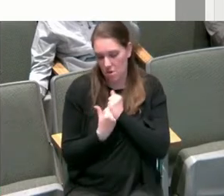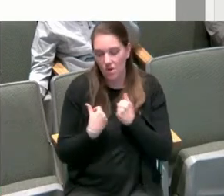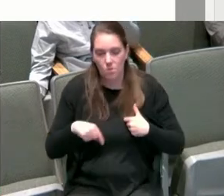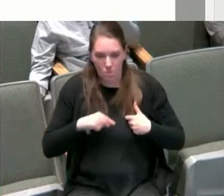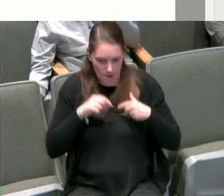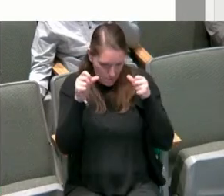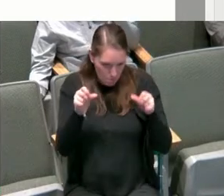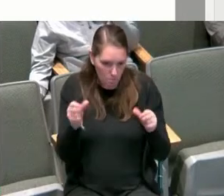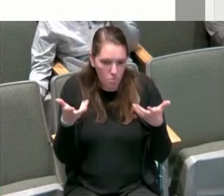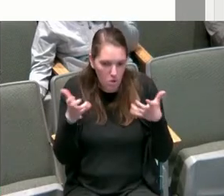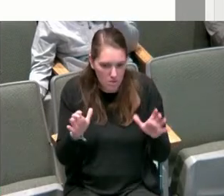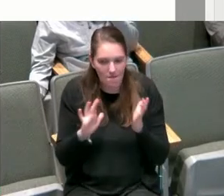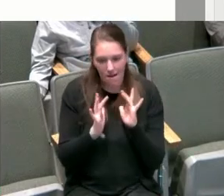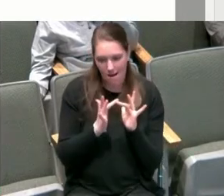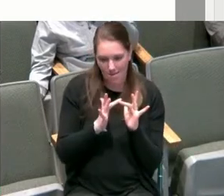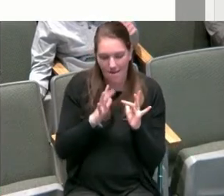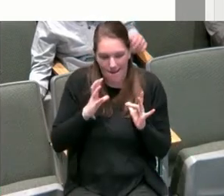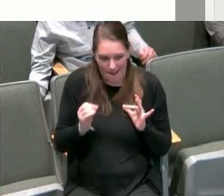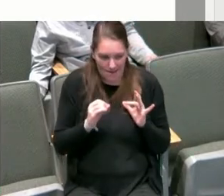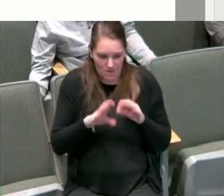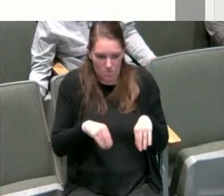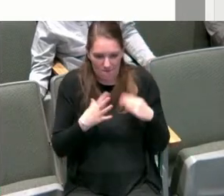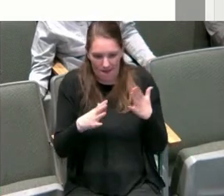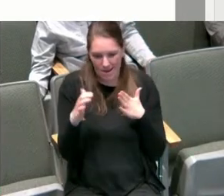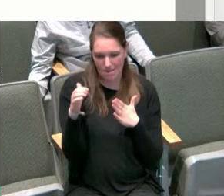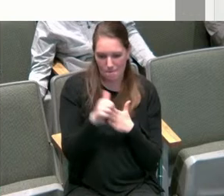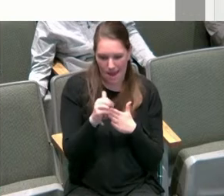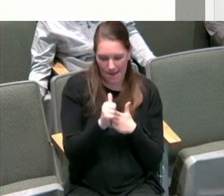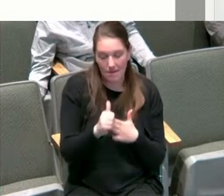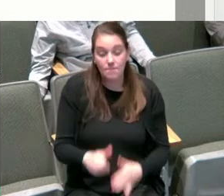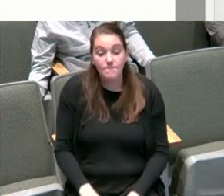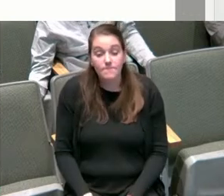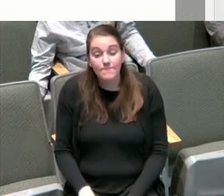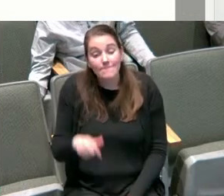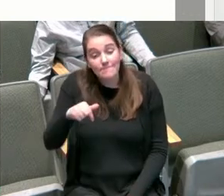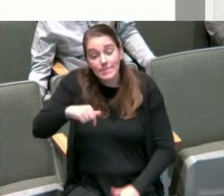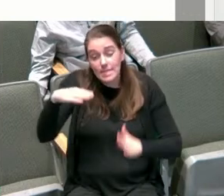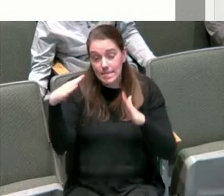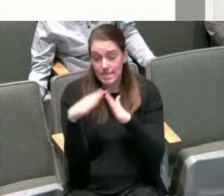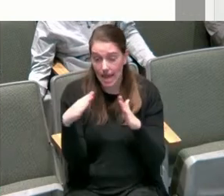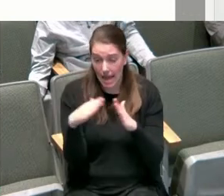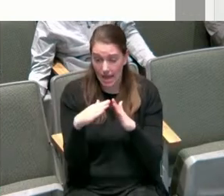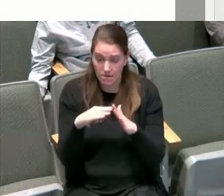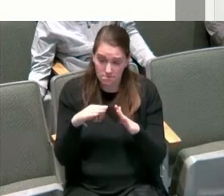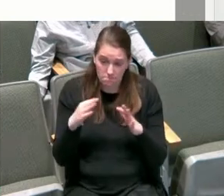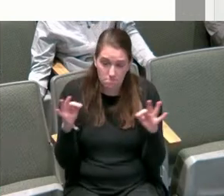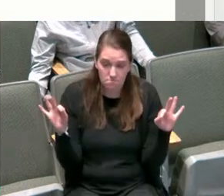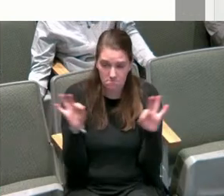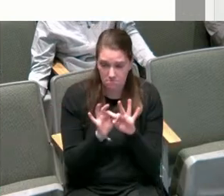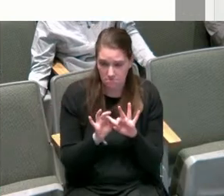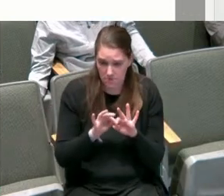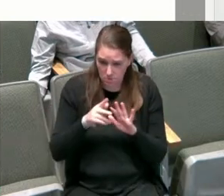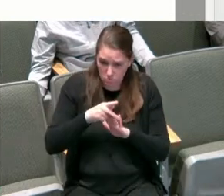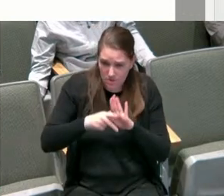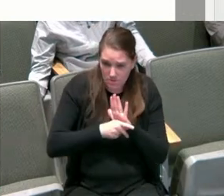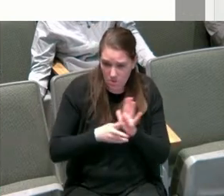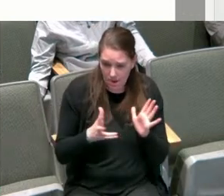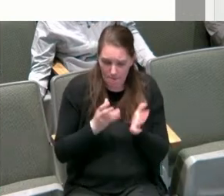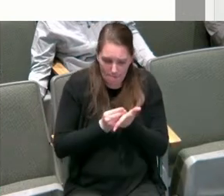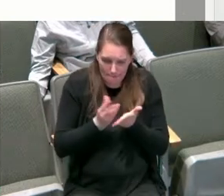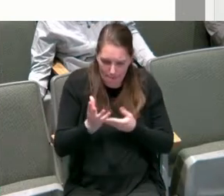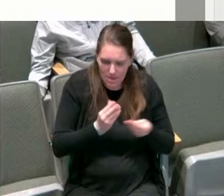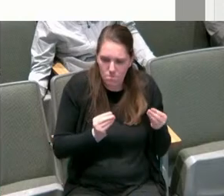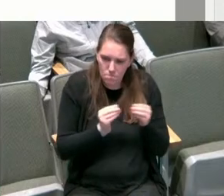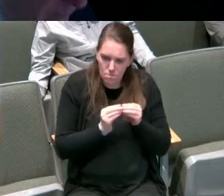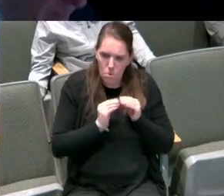is provided in your packet today one of the town's core financial principles is to budget in a cautious and prudent way which means taking